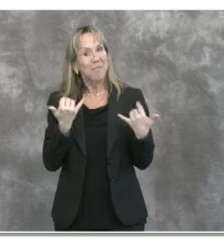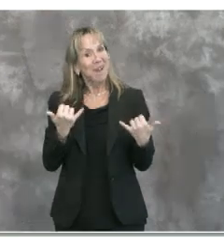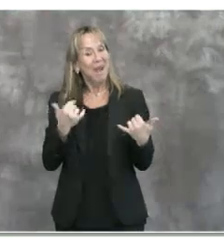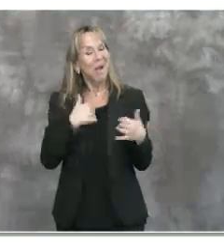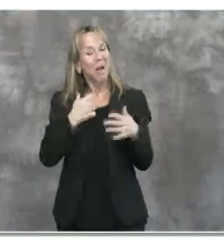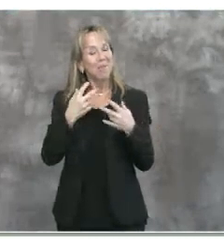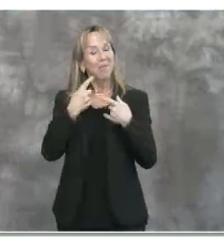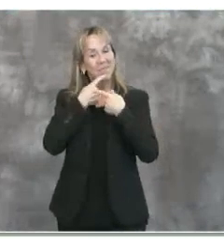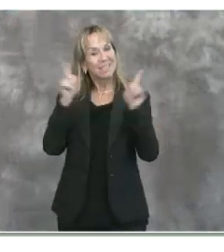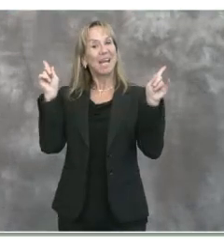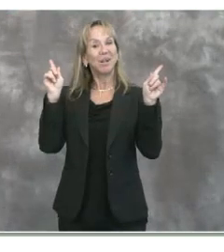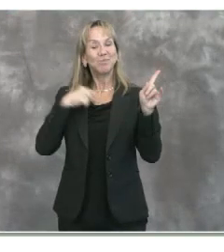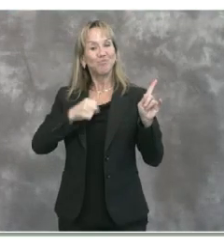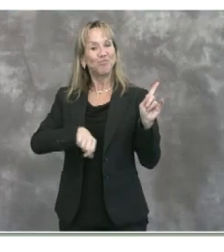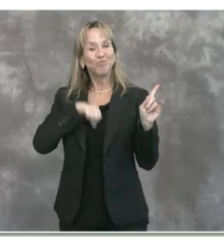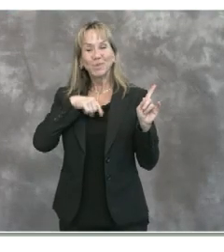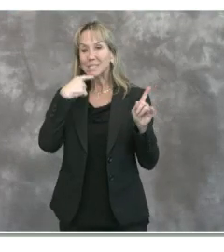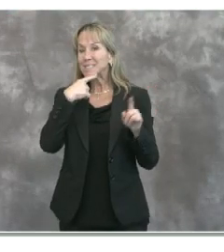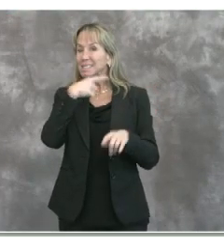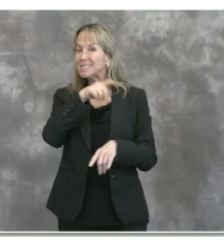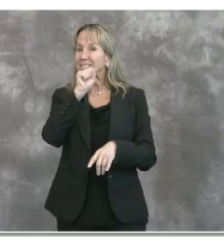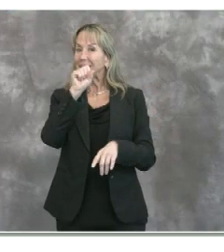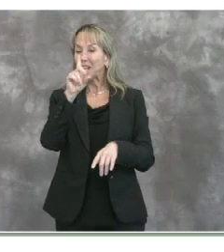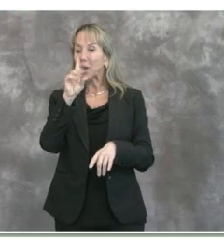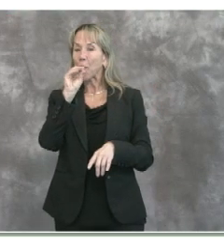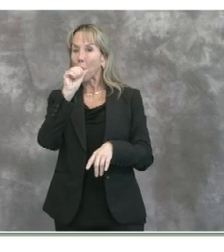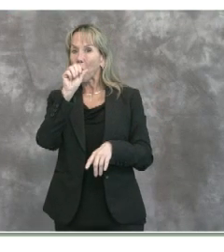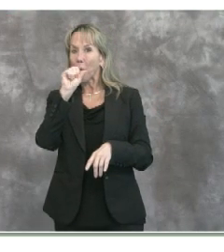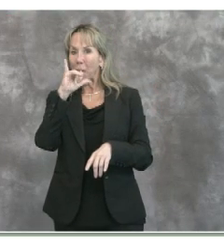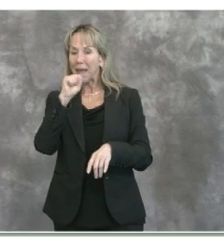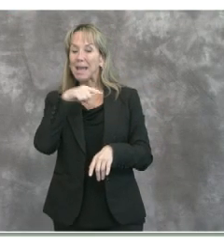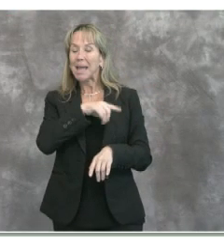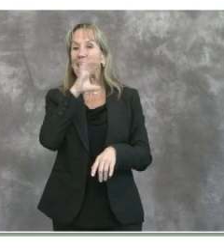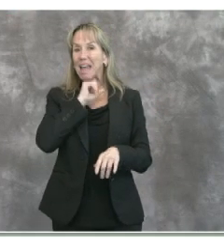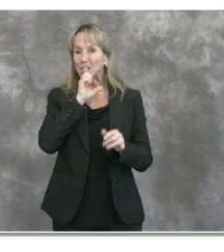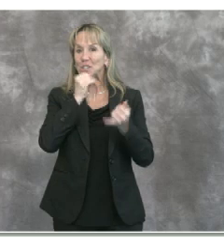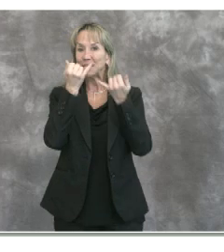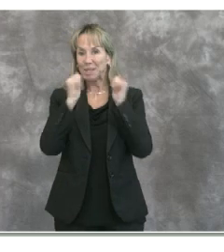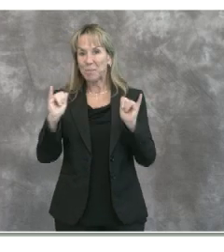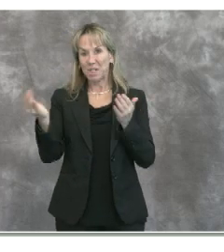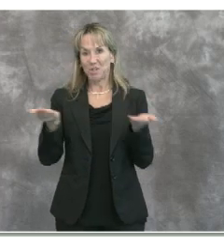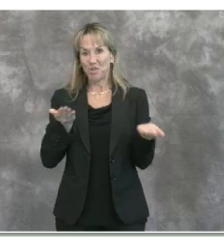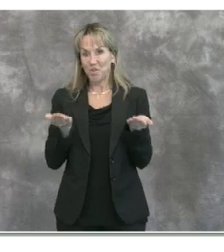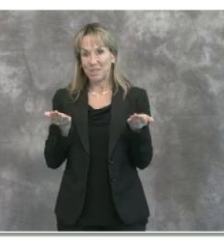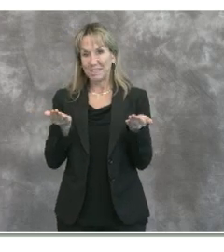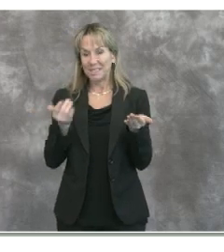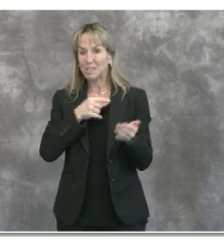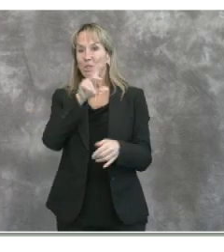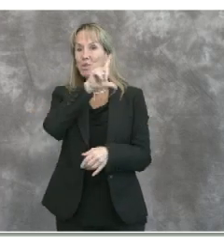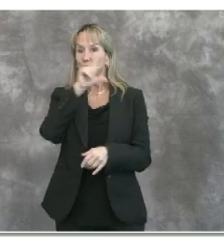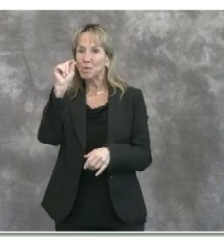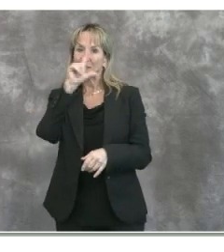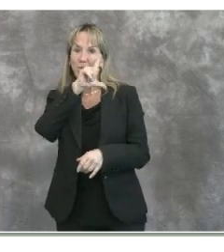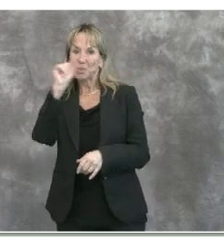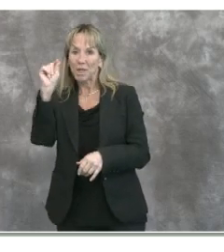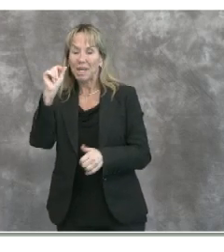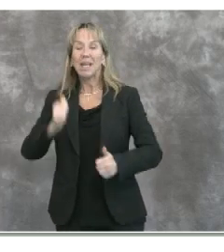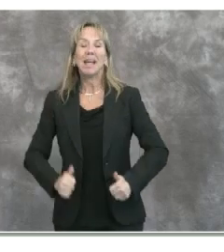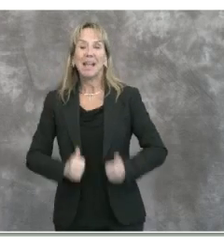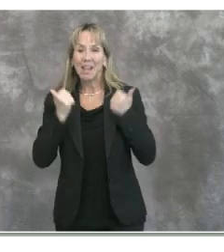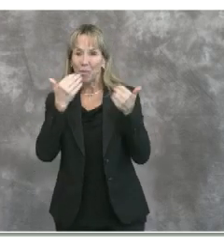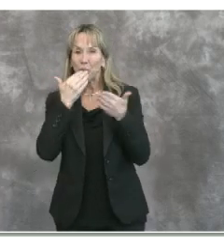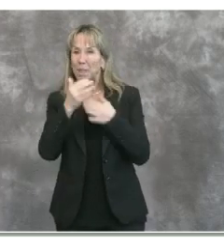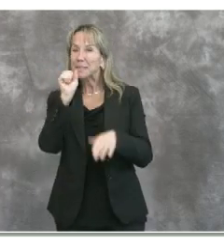to announce San Diego OASIS as the Aging and Independent Services 2020 Live Well